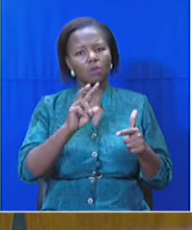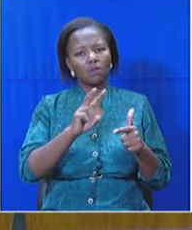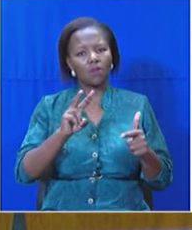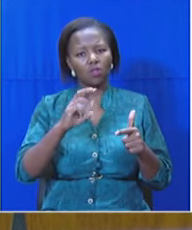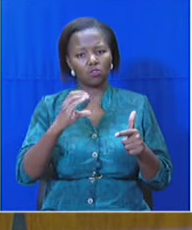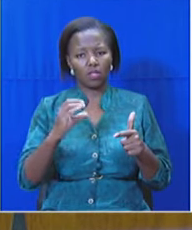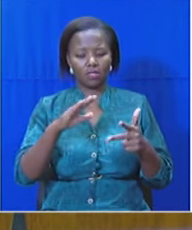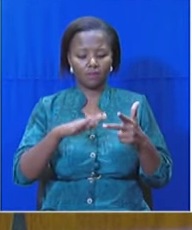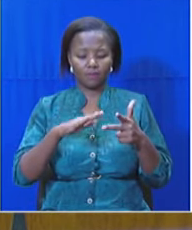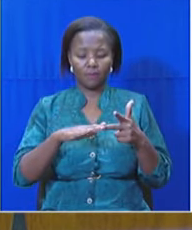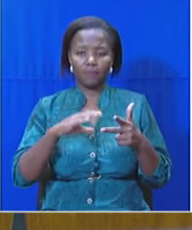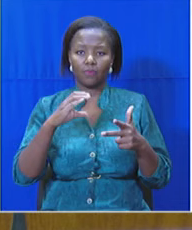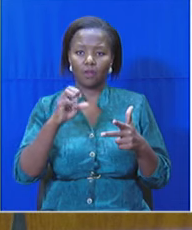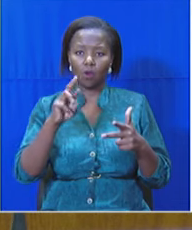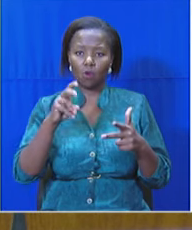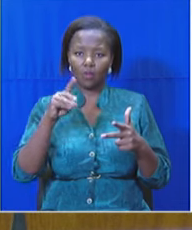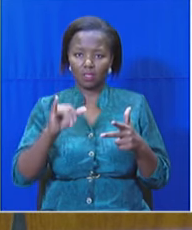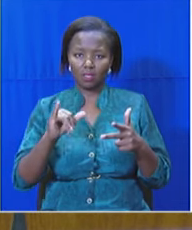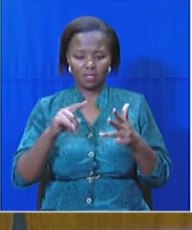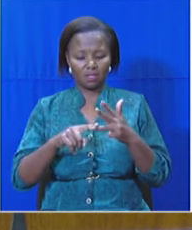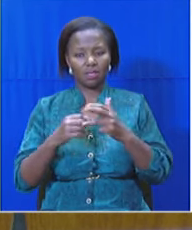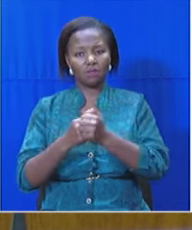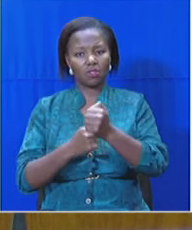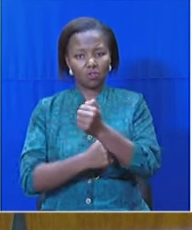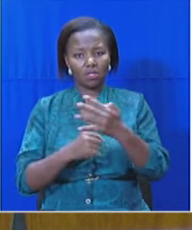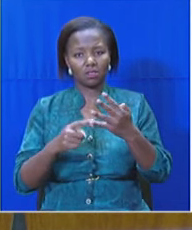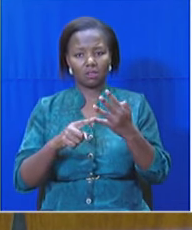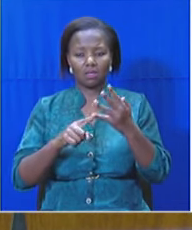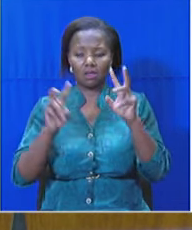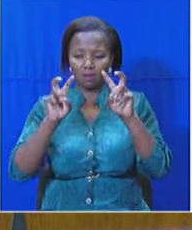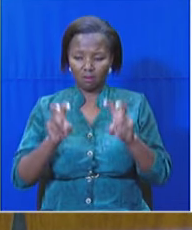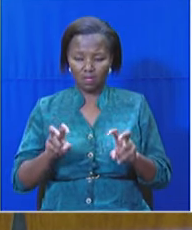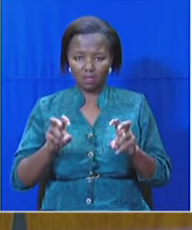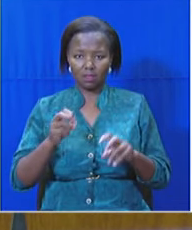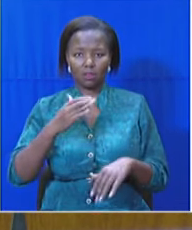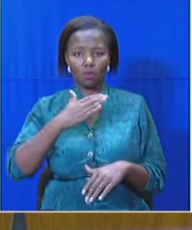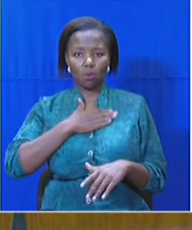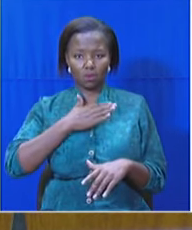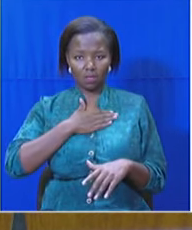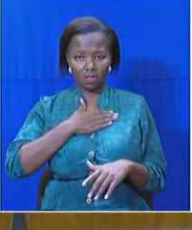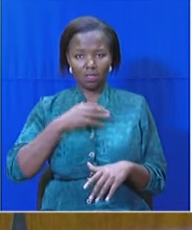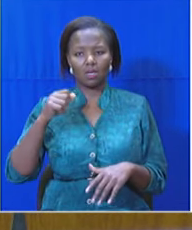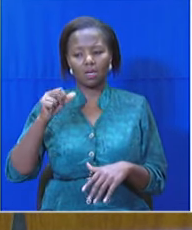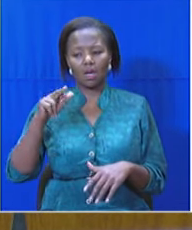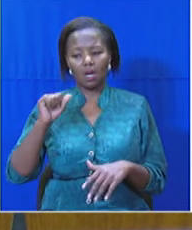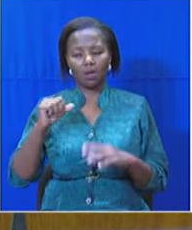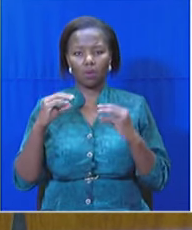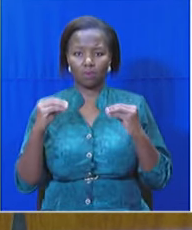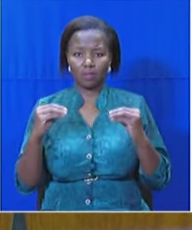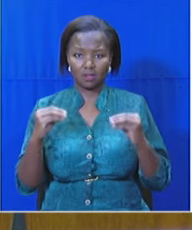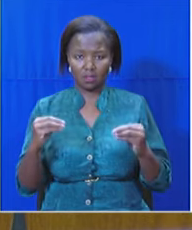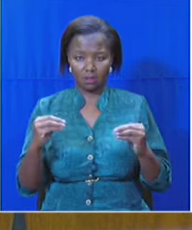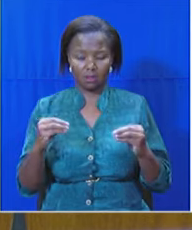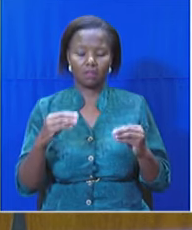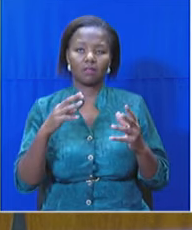community, infrastructure including roads, energy, water, agro-processing, facilities and others, income